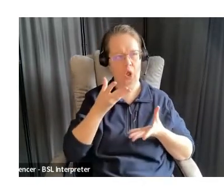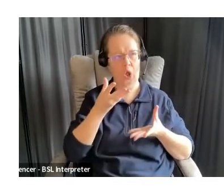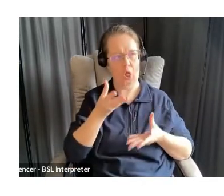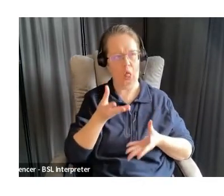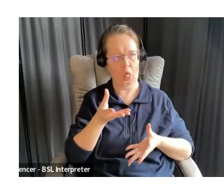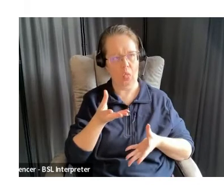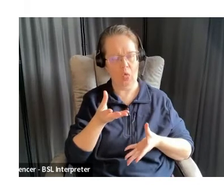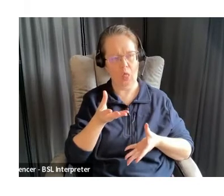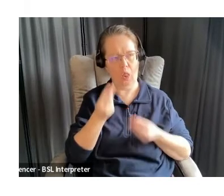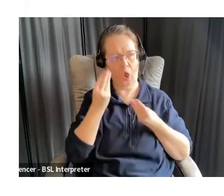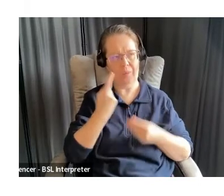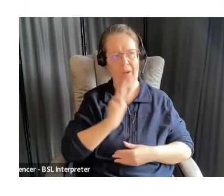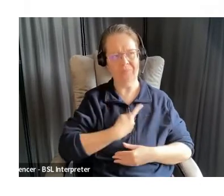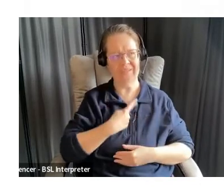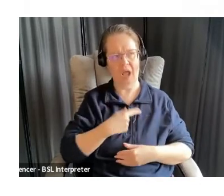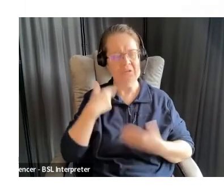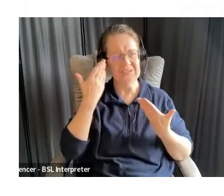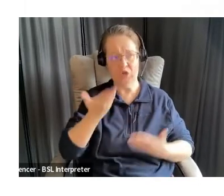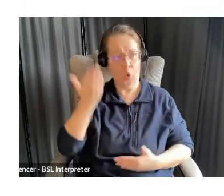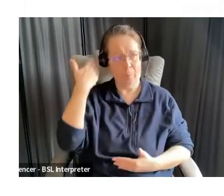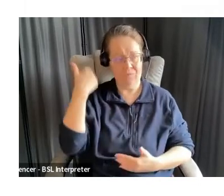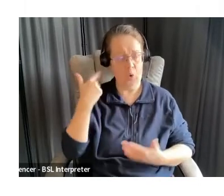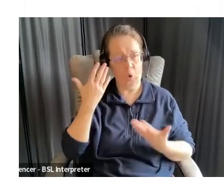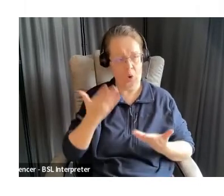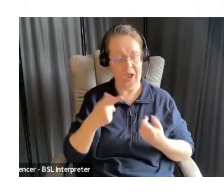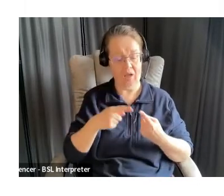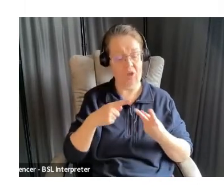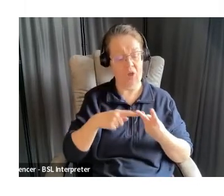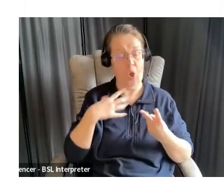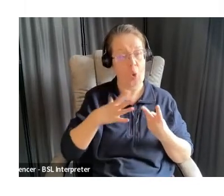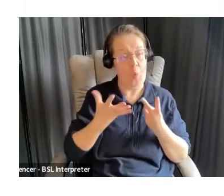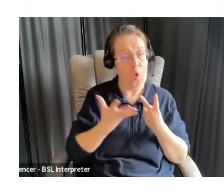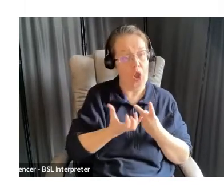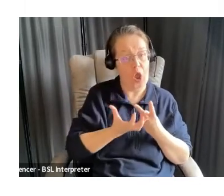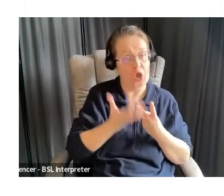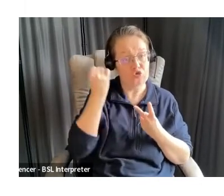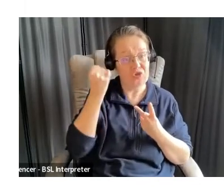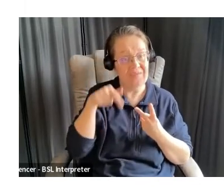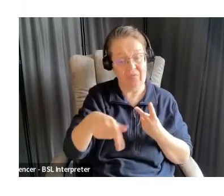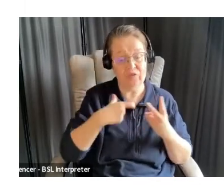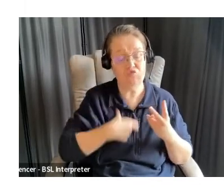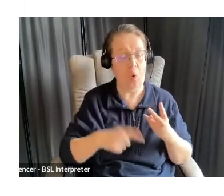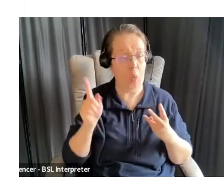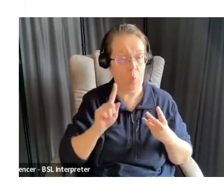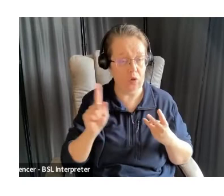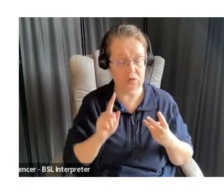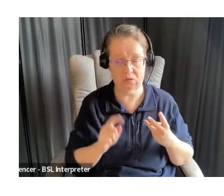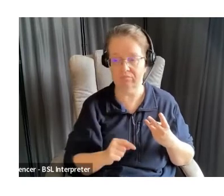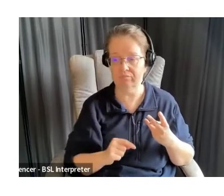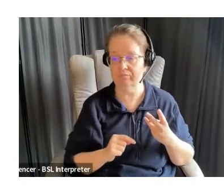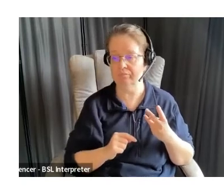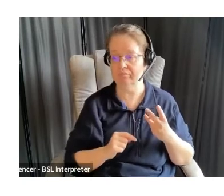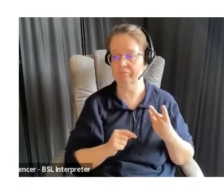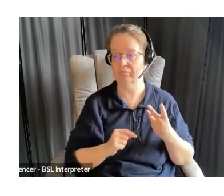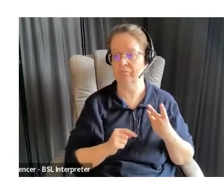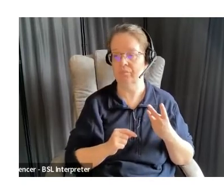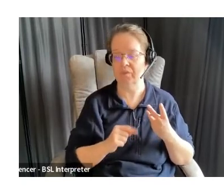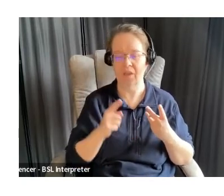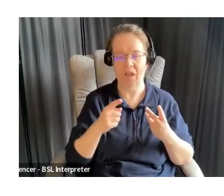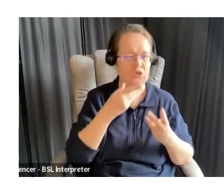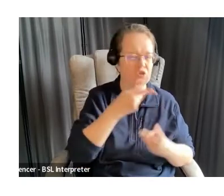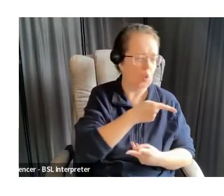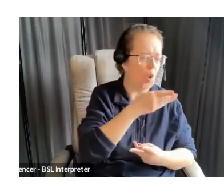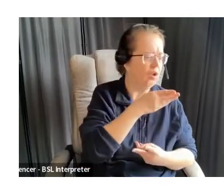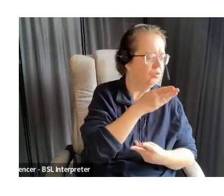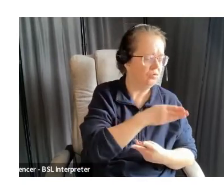that you didn't know before. What would you like to accomplish in this particular role? So again, going through the position